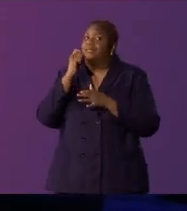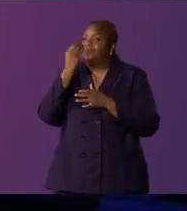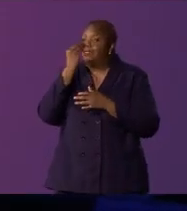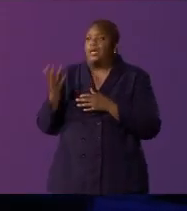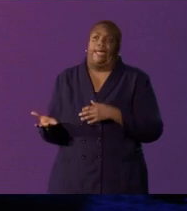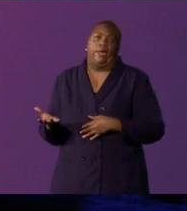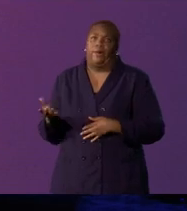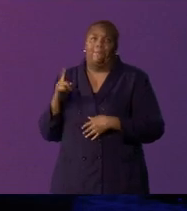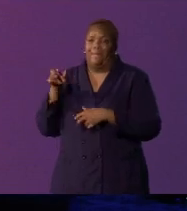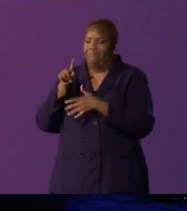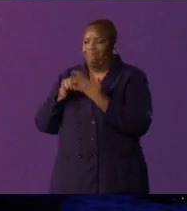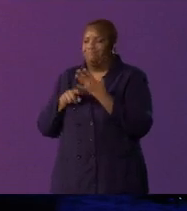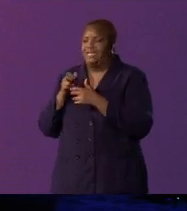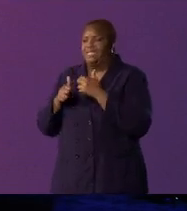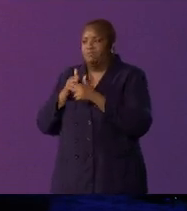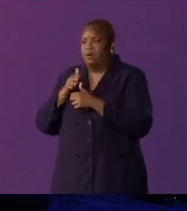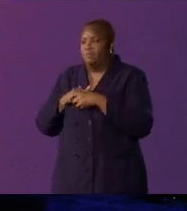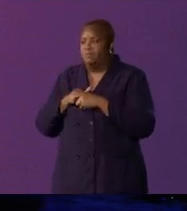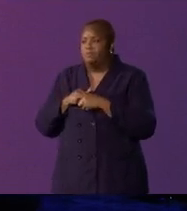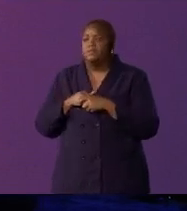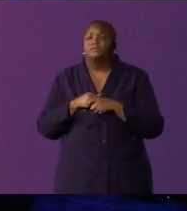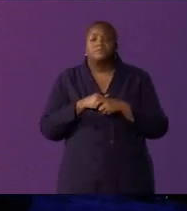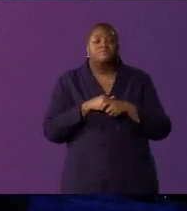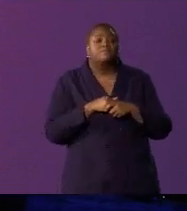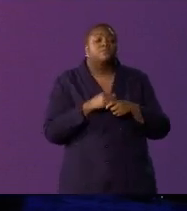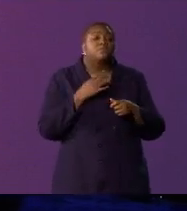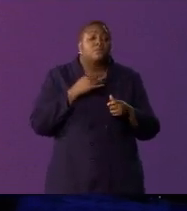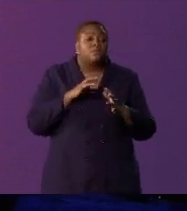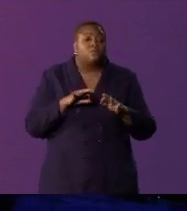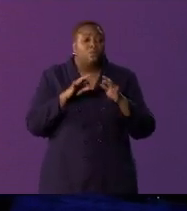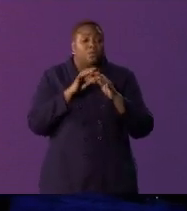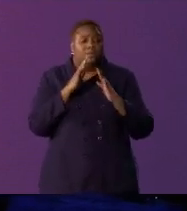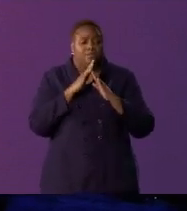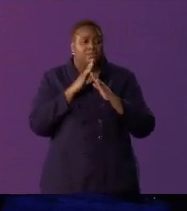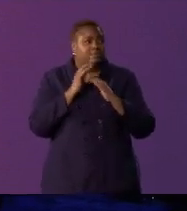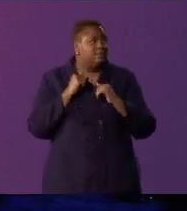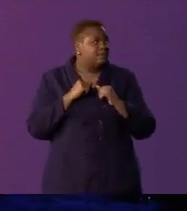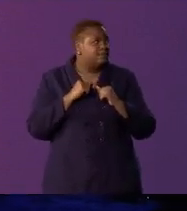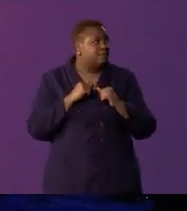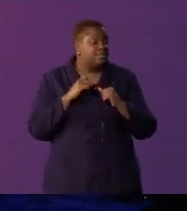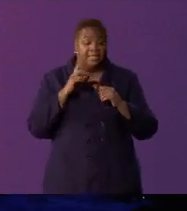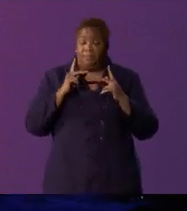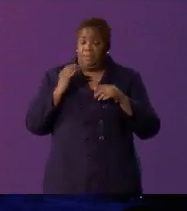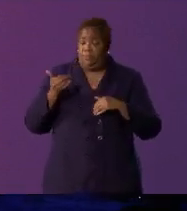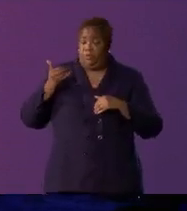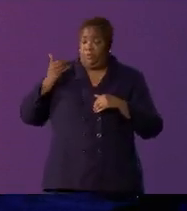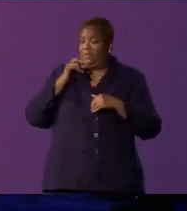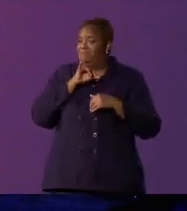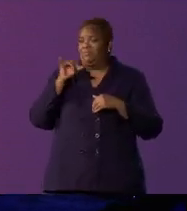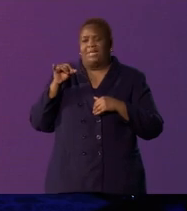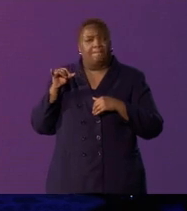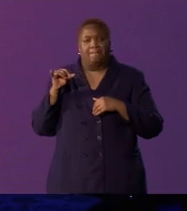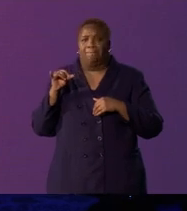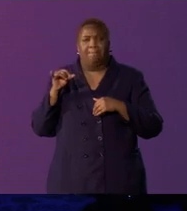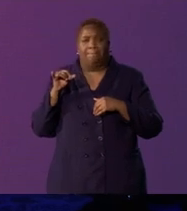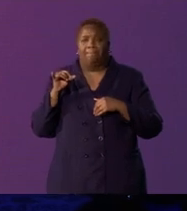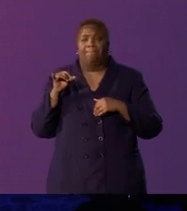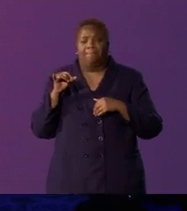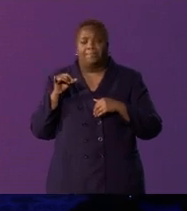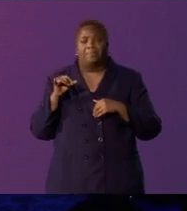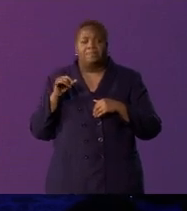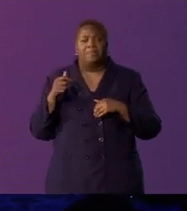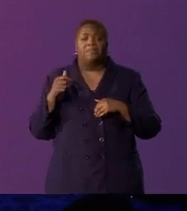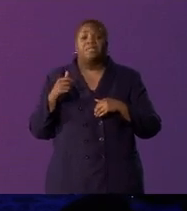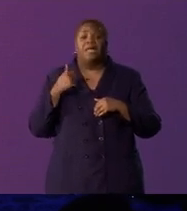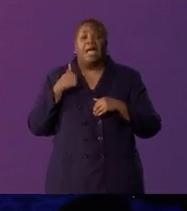was very, very important that the tone at the top was set, and then my predecessors all set the same tone. Okay, so I was standing on the